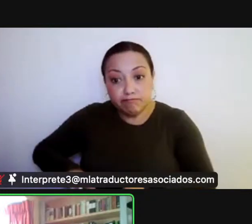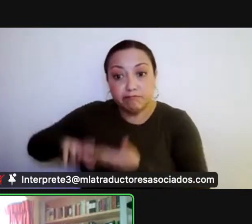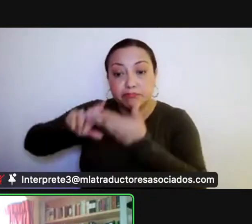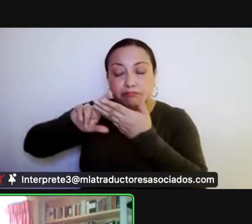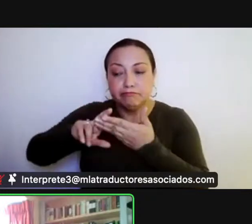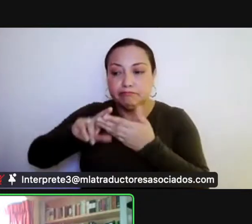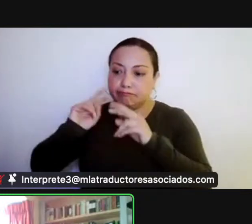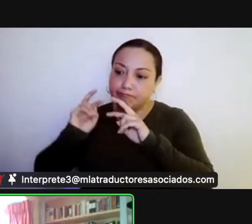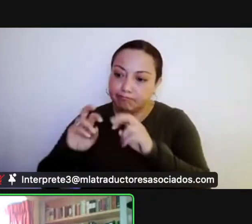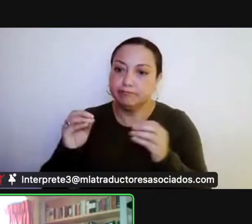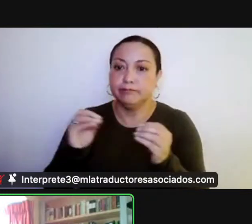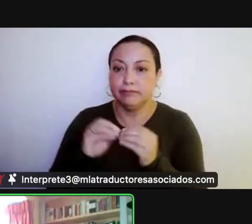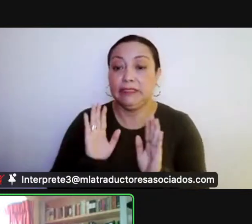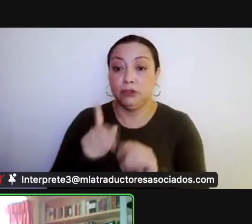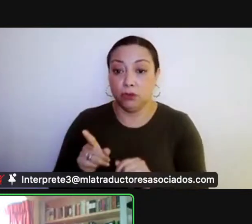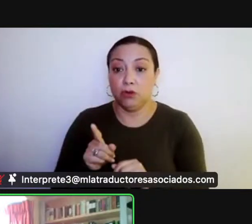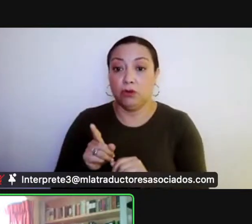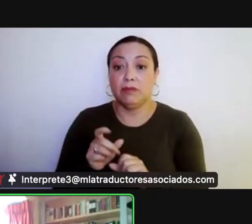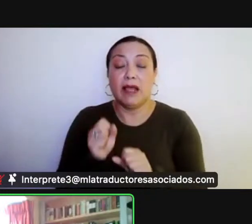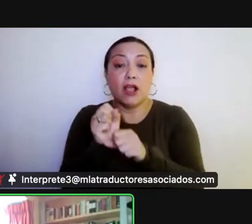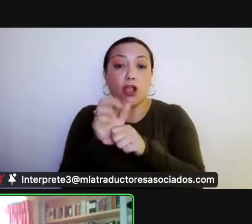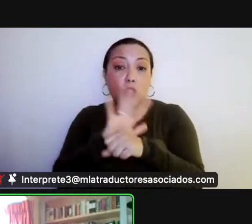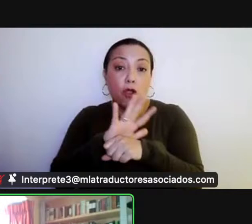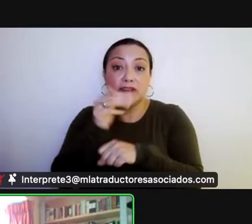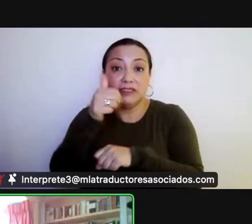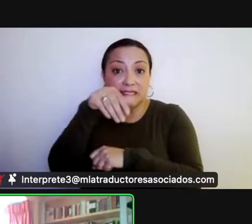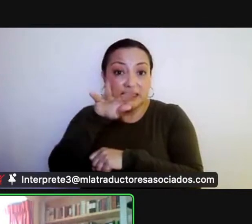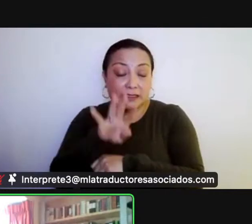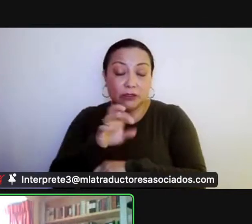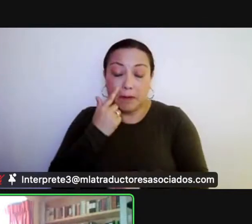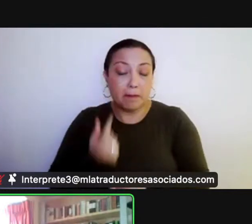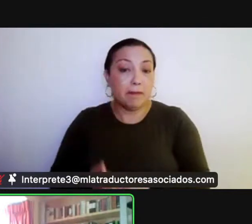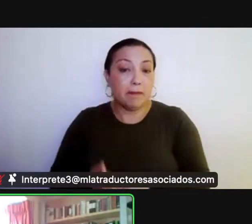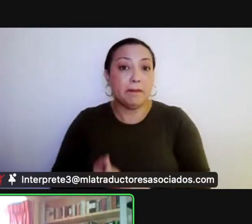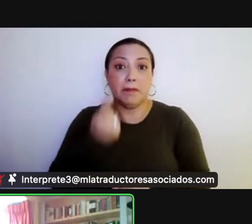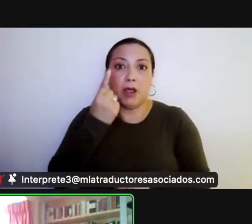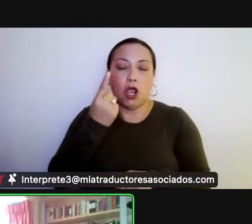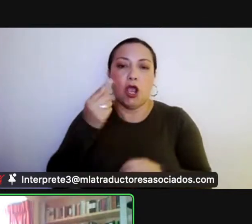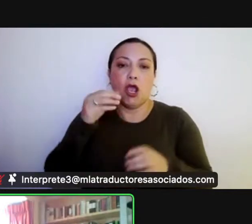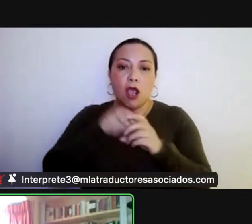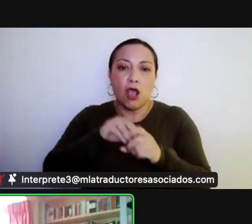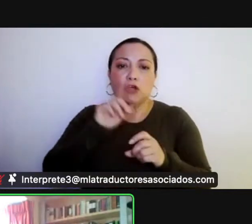80s. COVID-19 was the first pandemic that